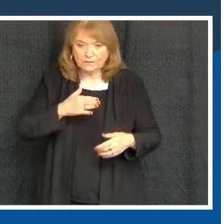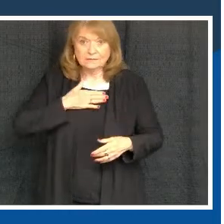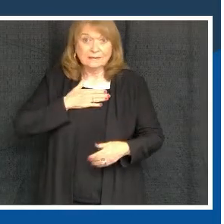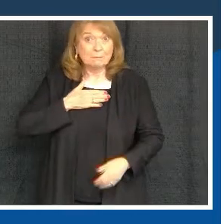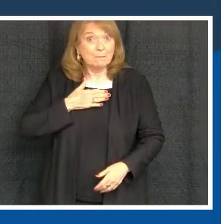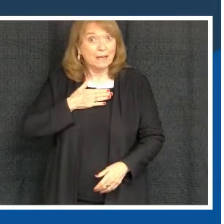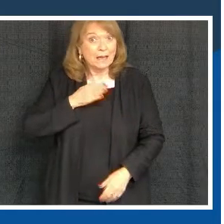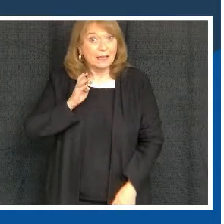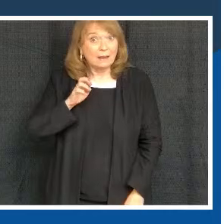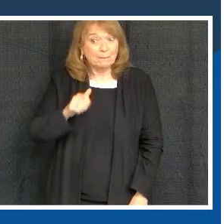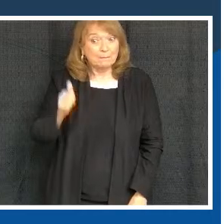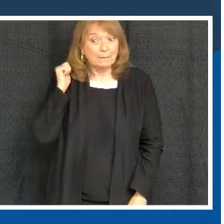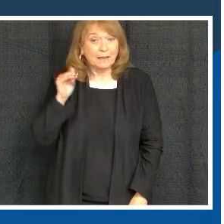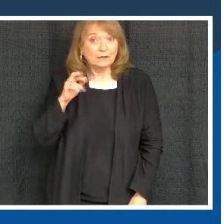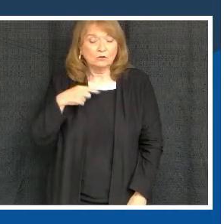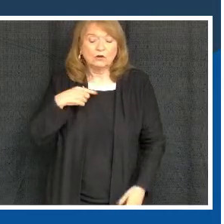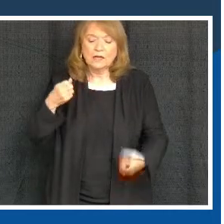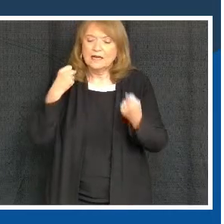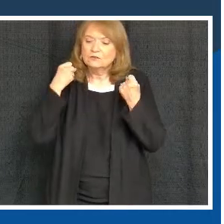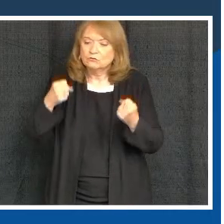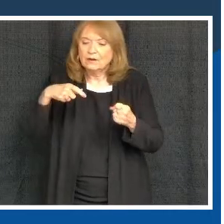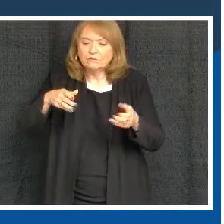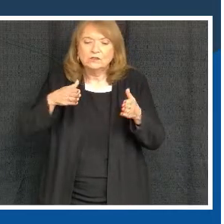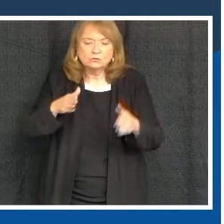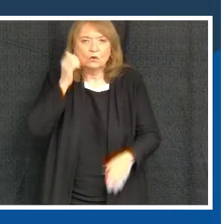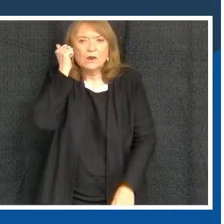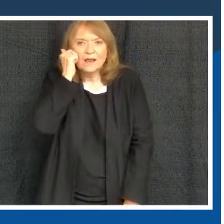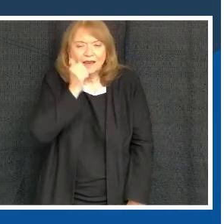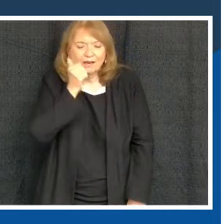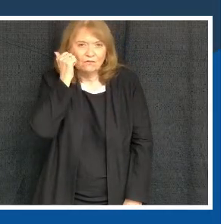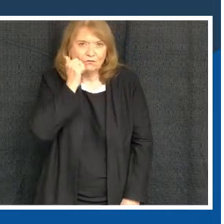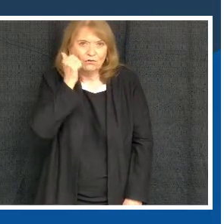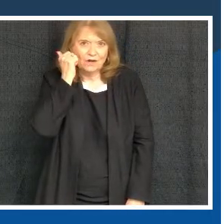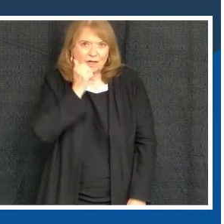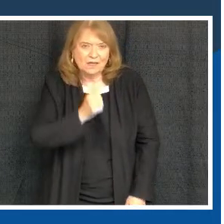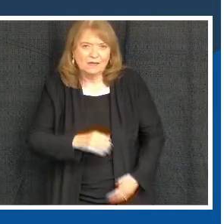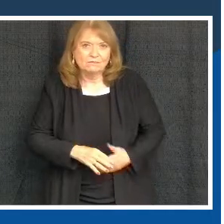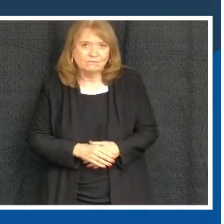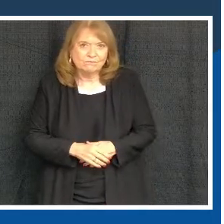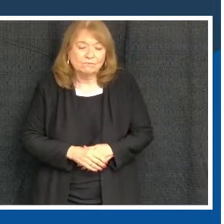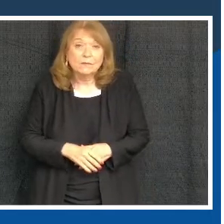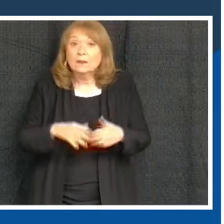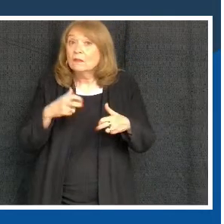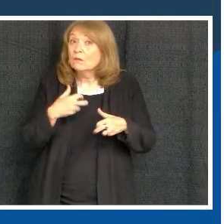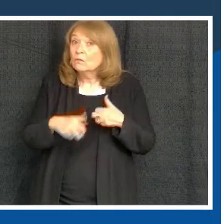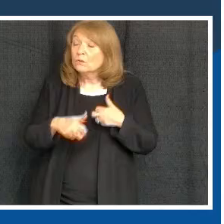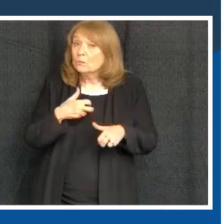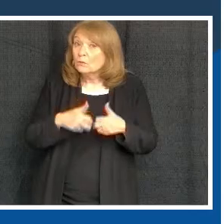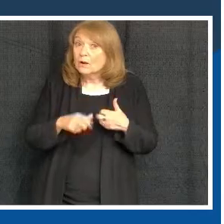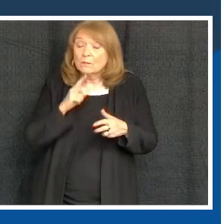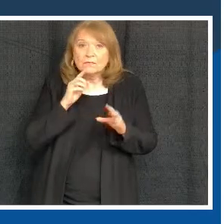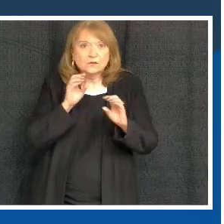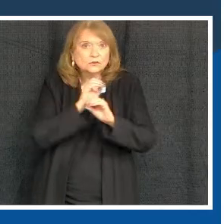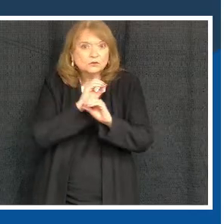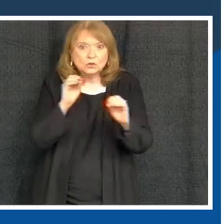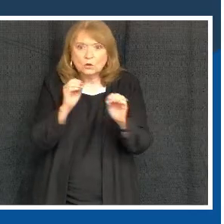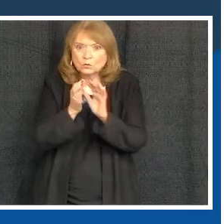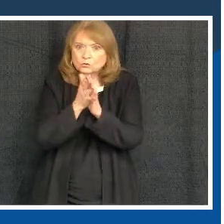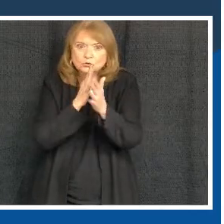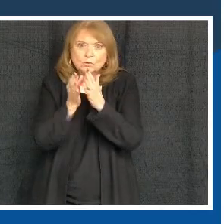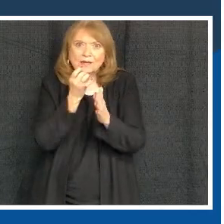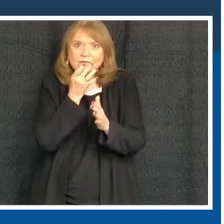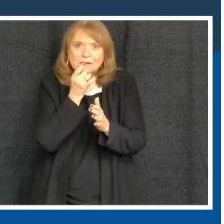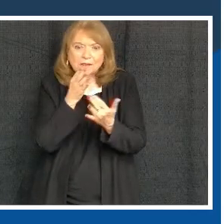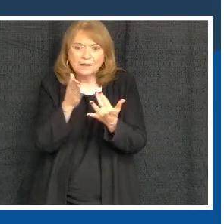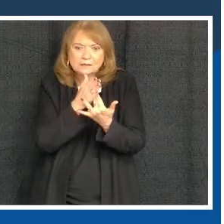backyard. I drive this every single day. The problem is there's no traffic signals